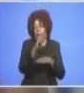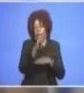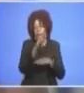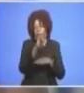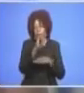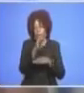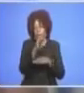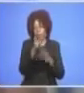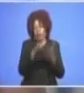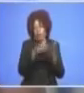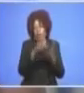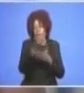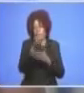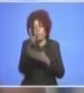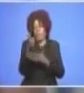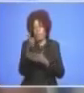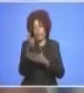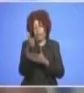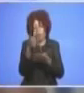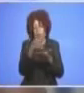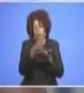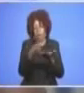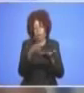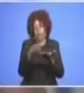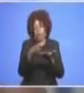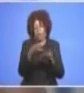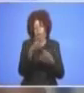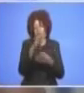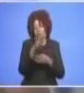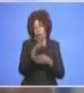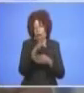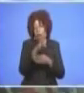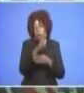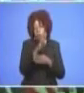or bottles or even a cutting board. Jiminita Swain was there.